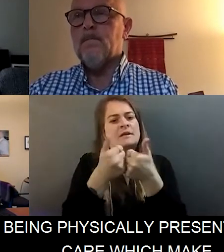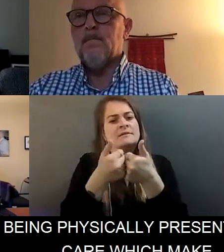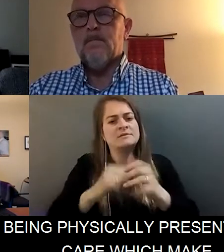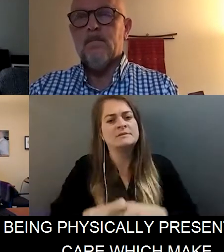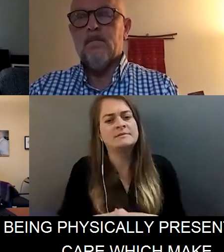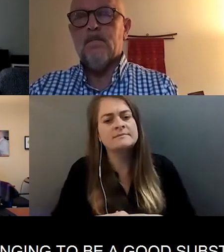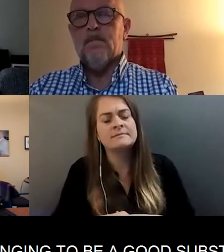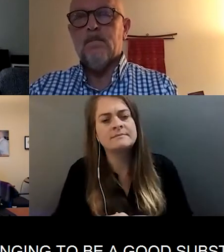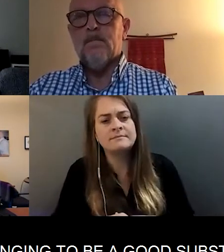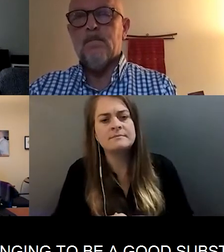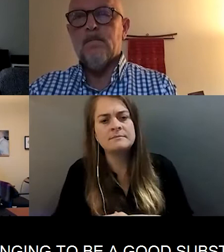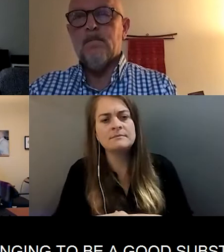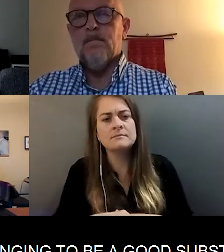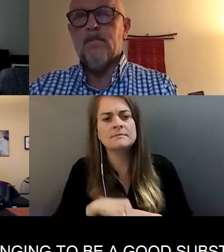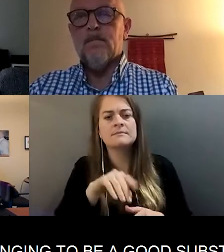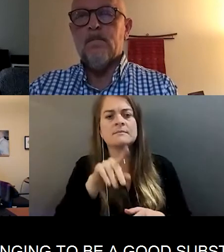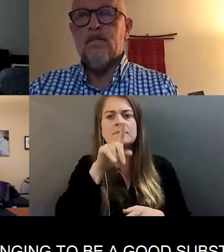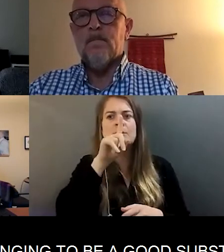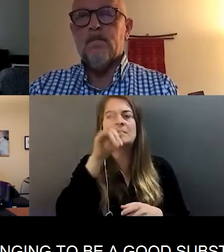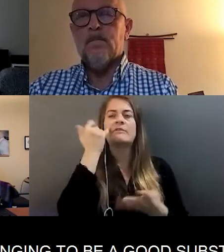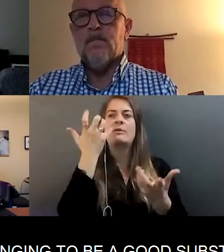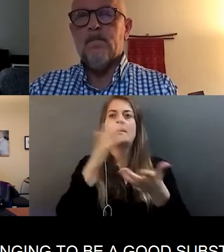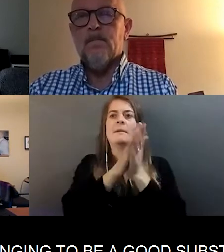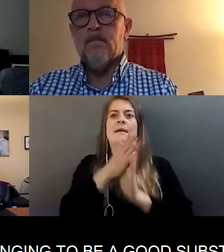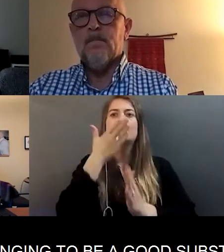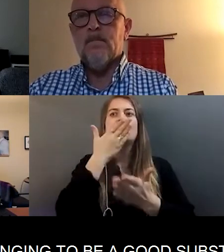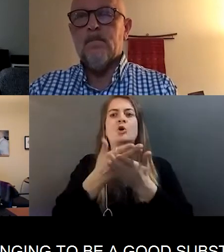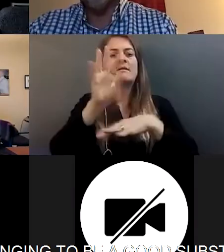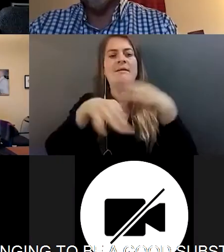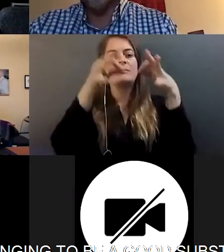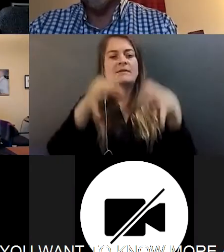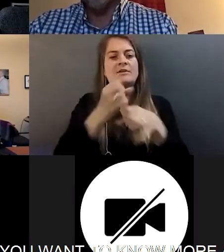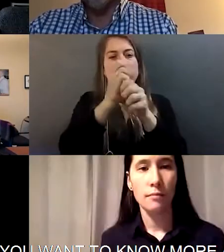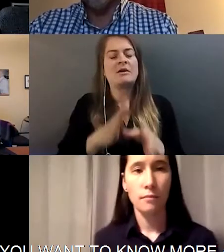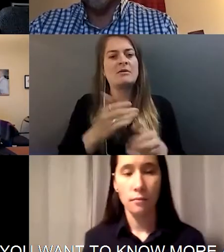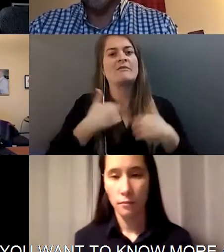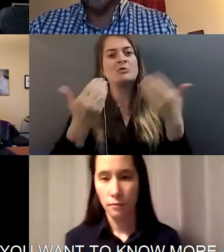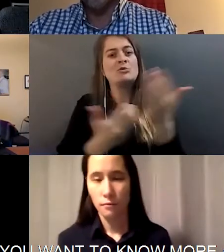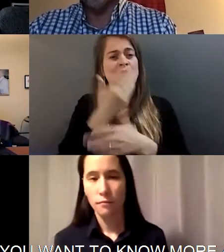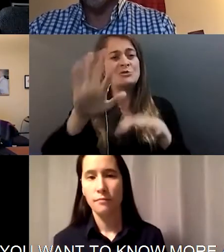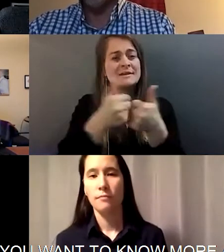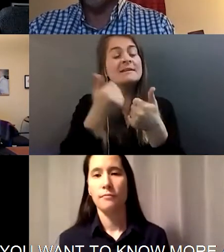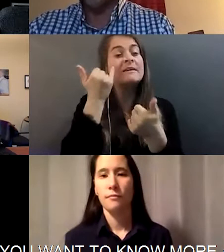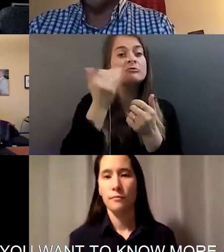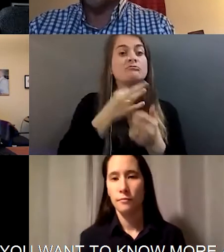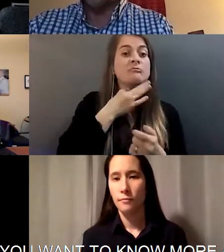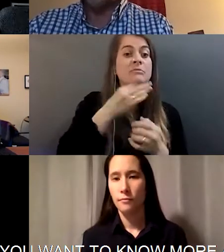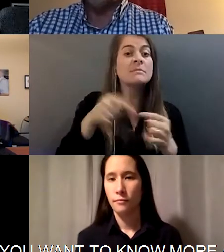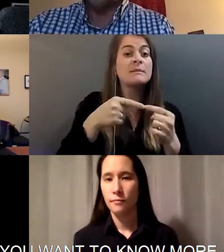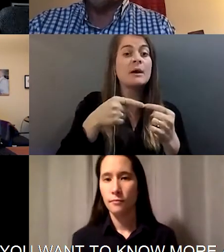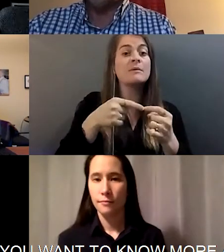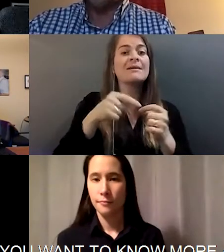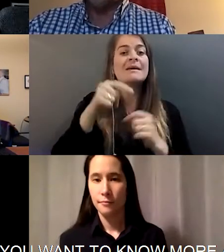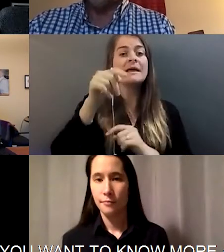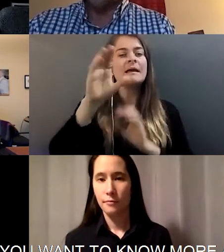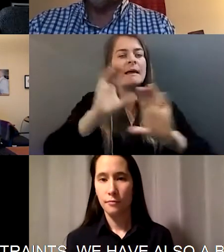which make it challenging to be a good substitute decision maker. If you want to know more about chemical restraints, we do have also a